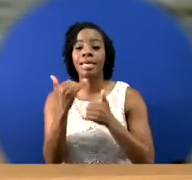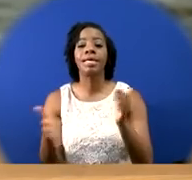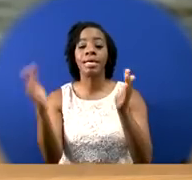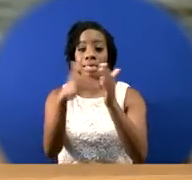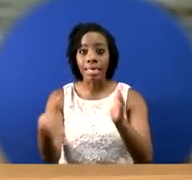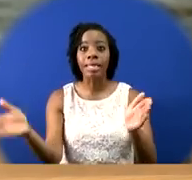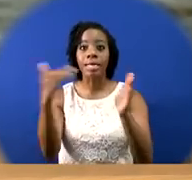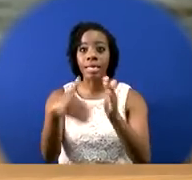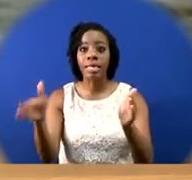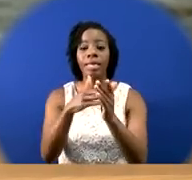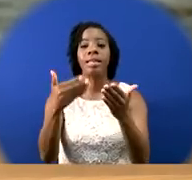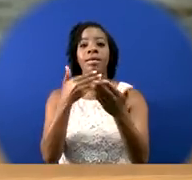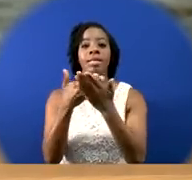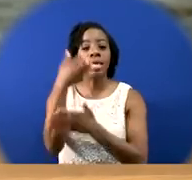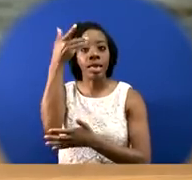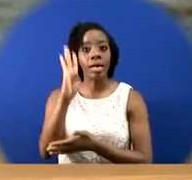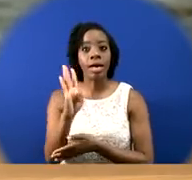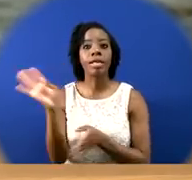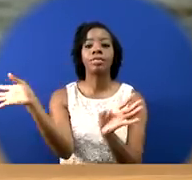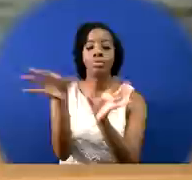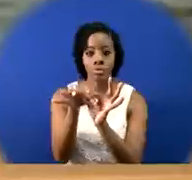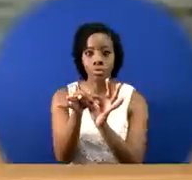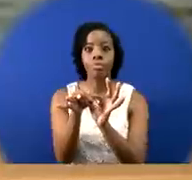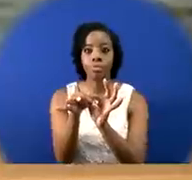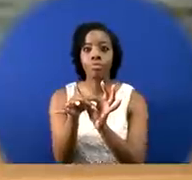to thank God he redeemed us.